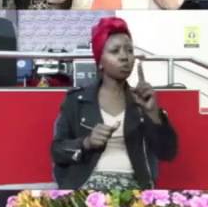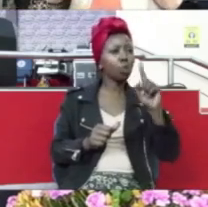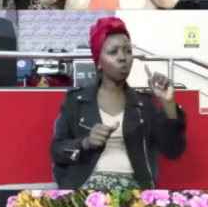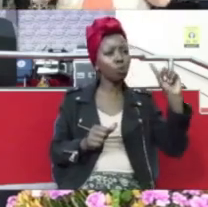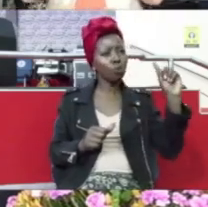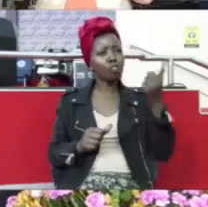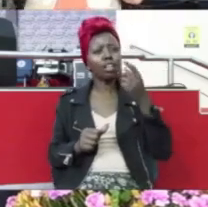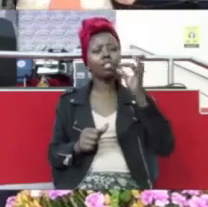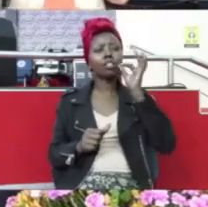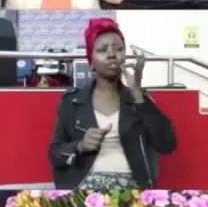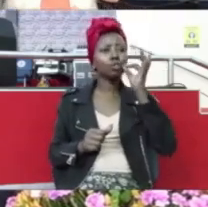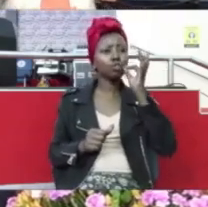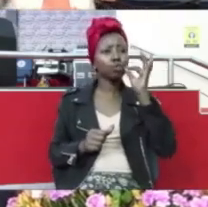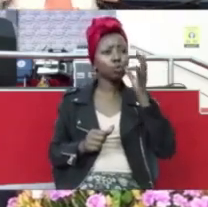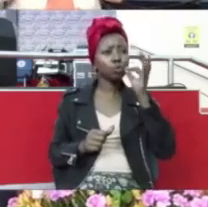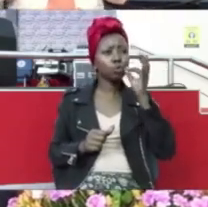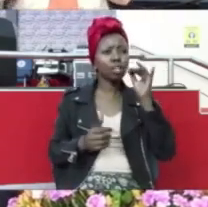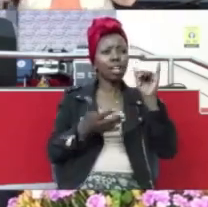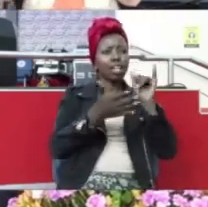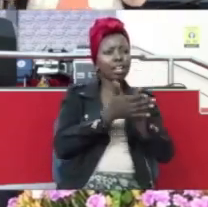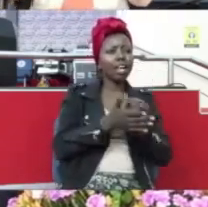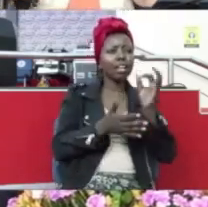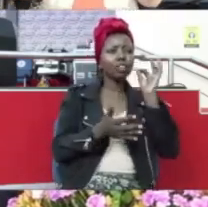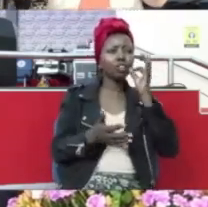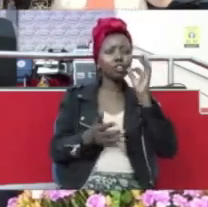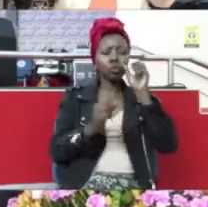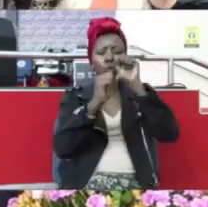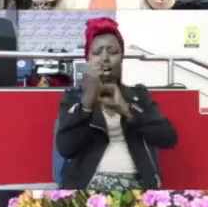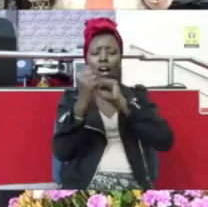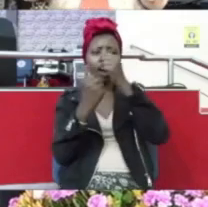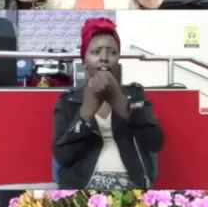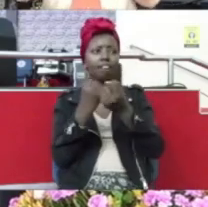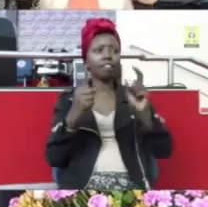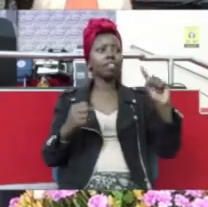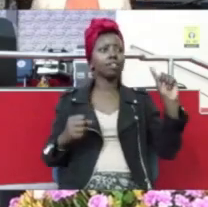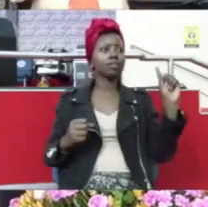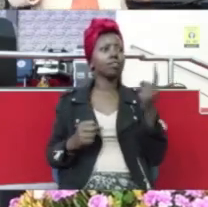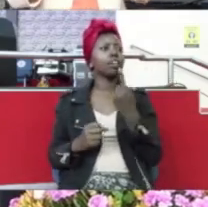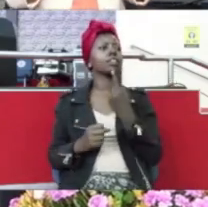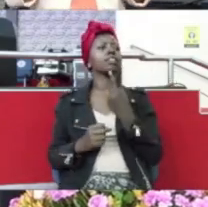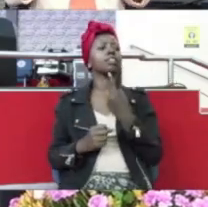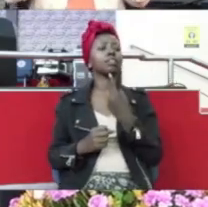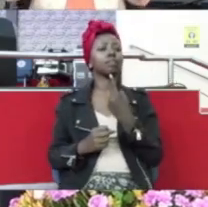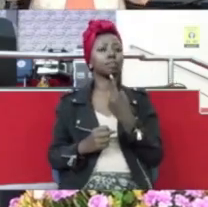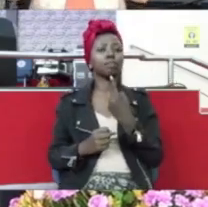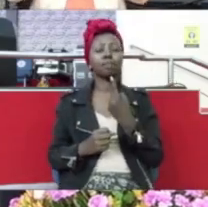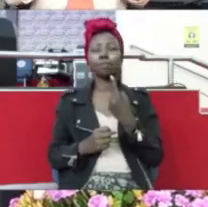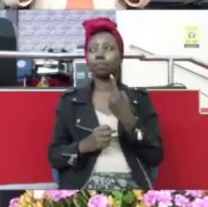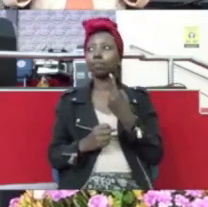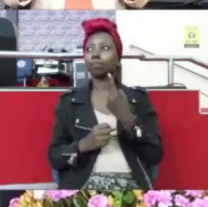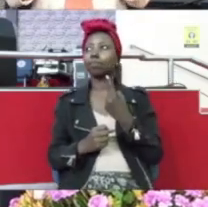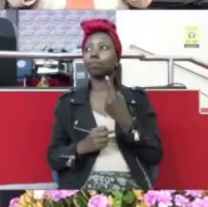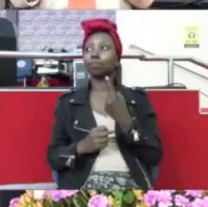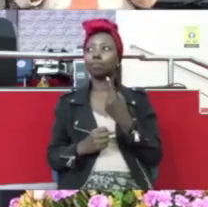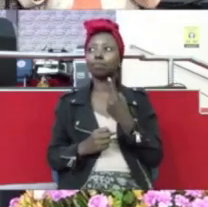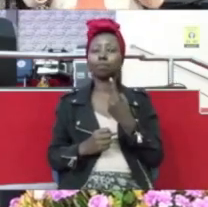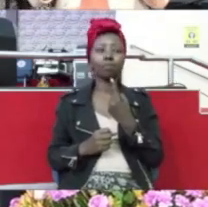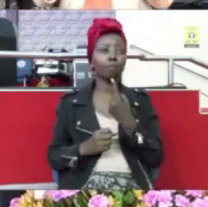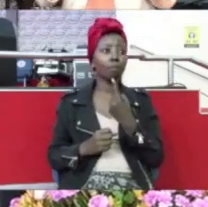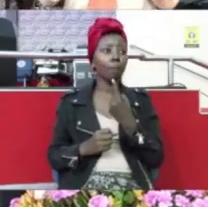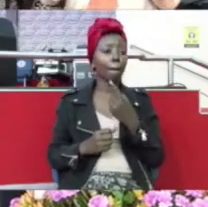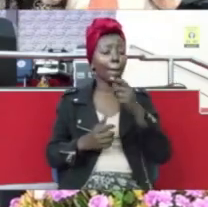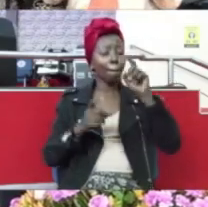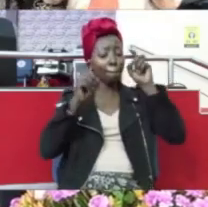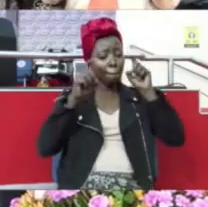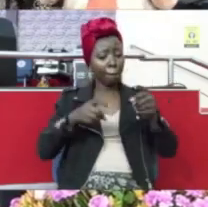first fruit that you will harvest first, ile mazao ya kwanza unapovuna kutoka kwa shamba lako, you are supposed to